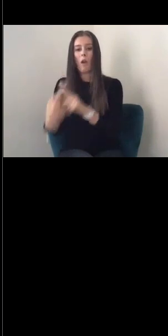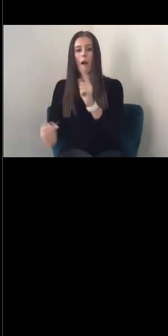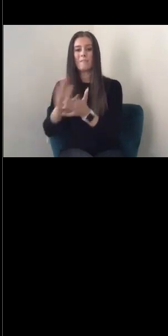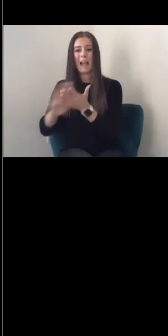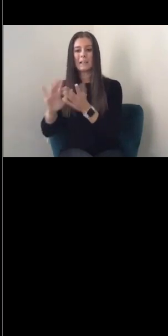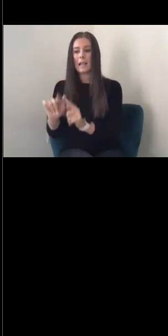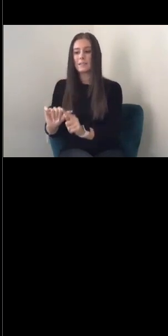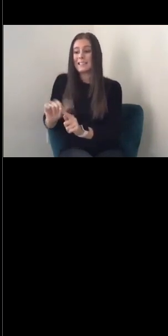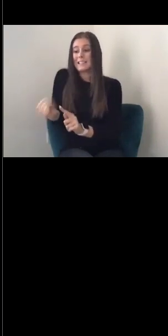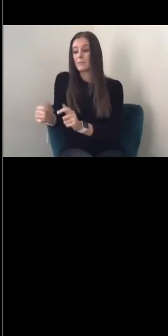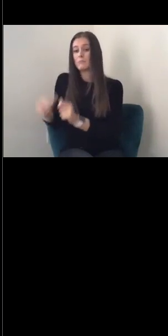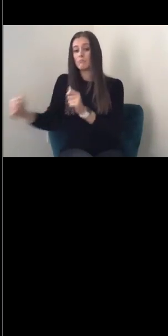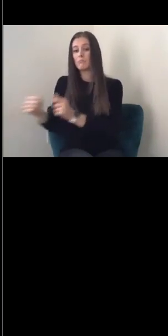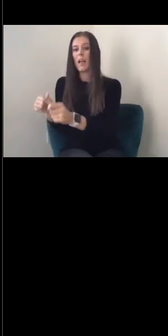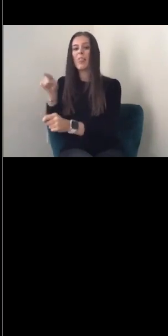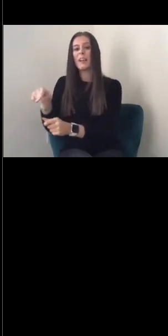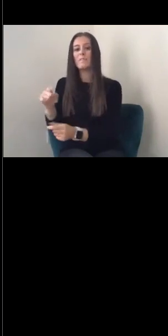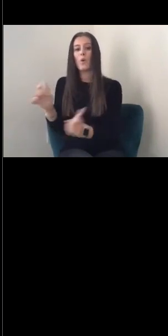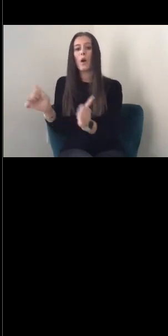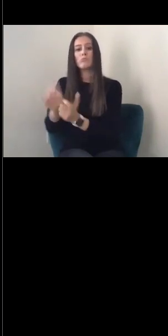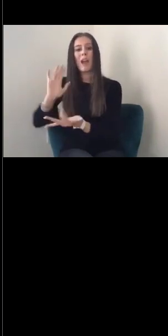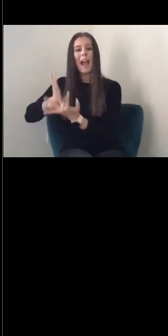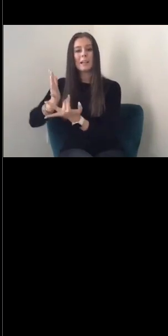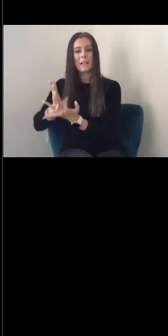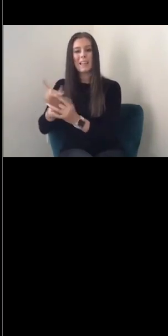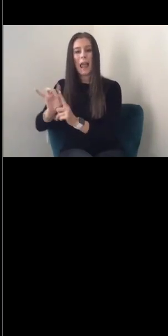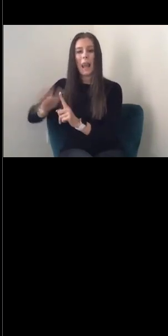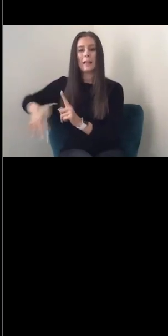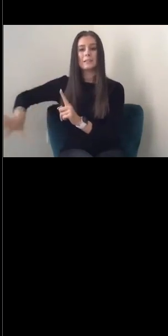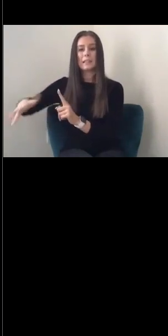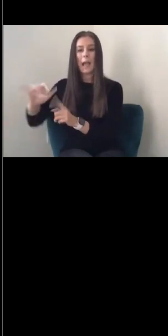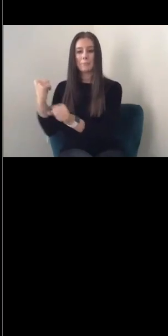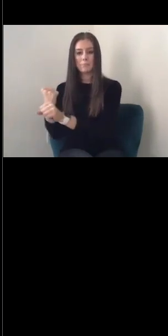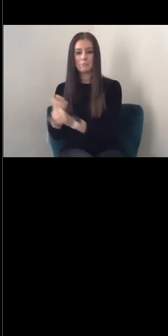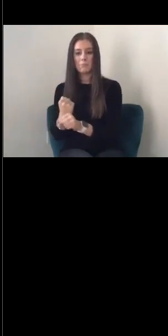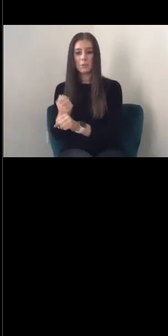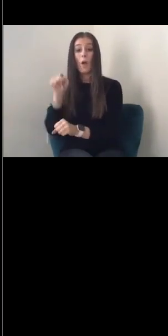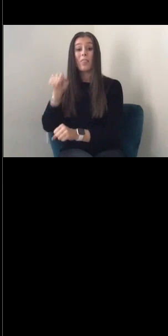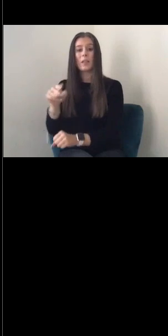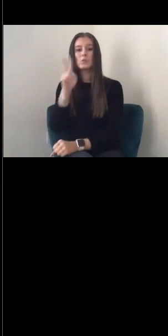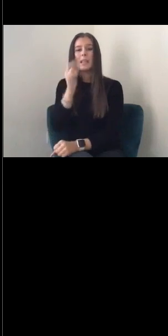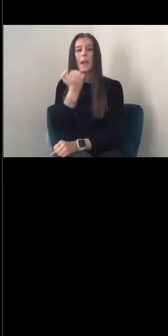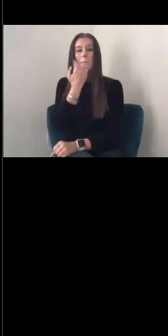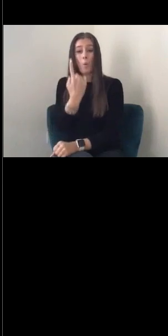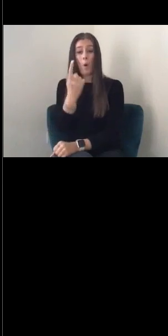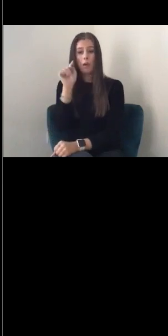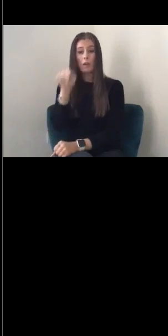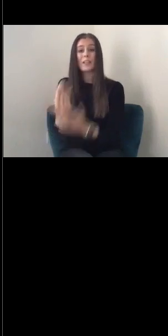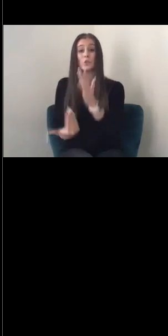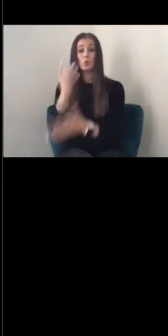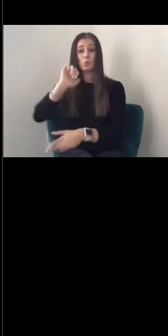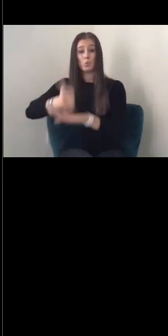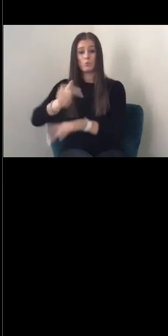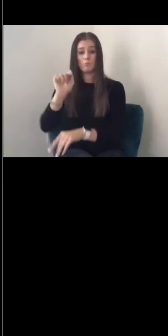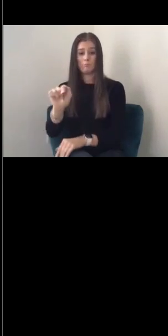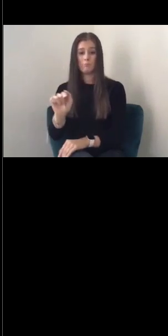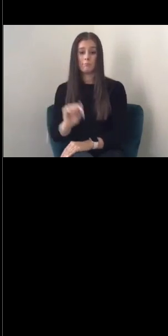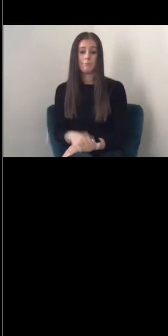access and landscaping. This is shown as number 1 on the image on screen.